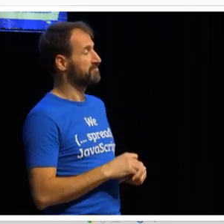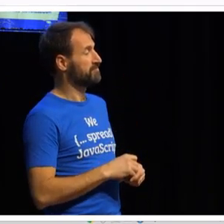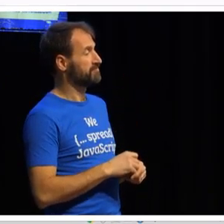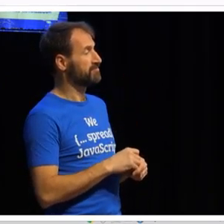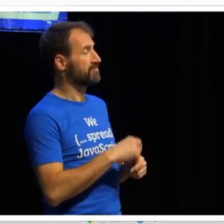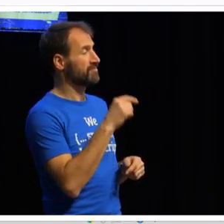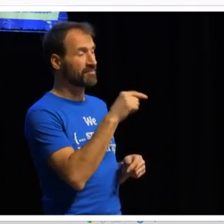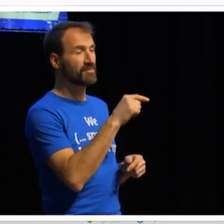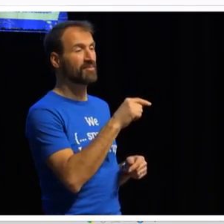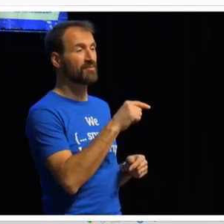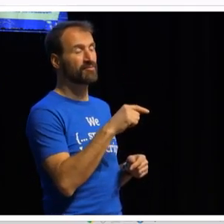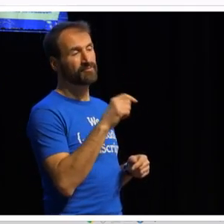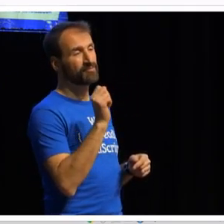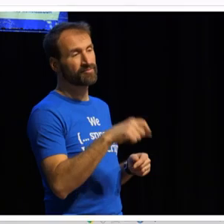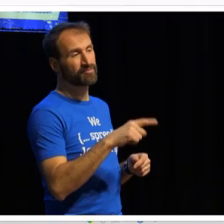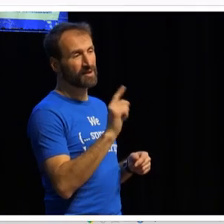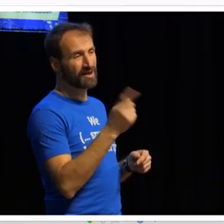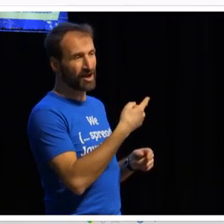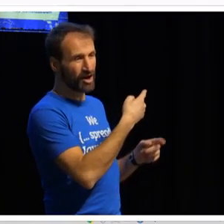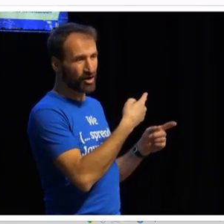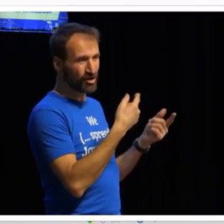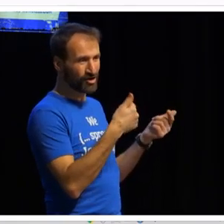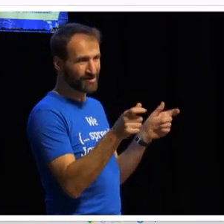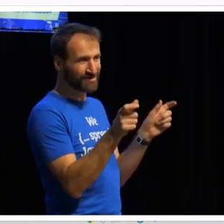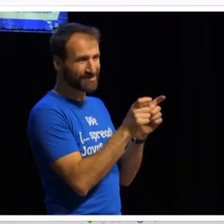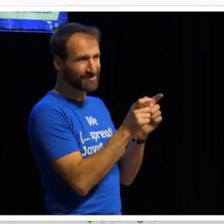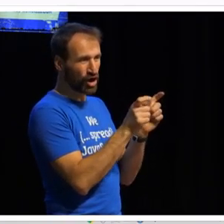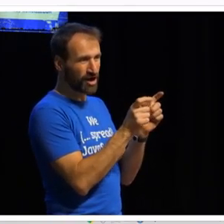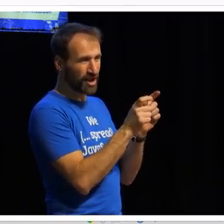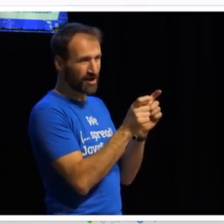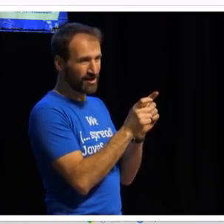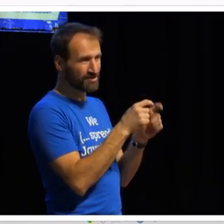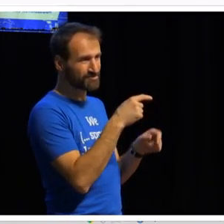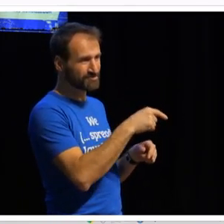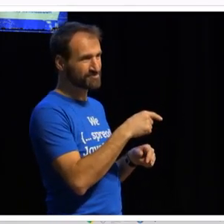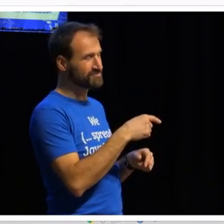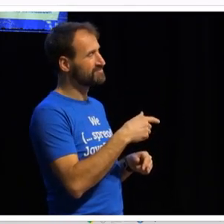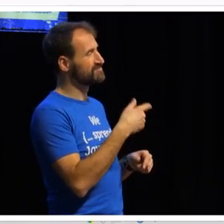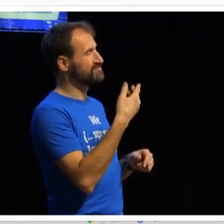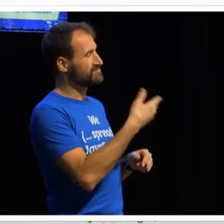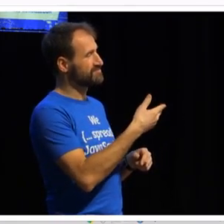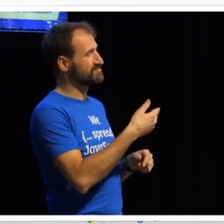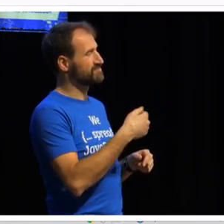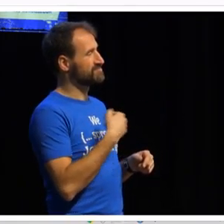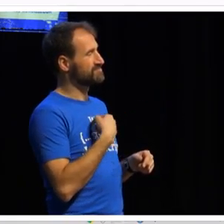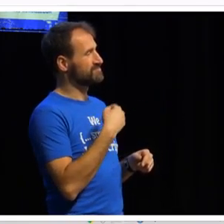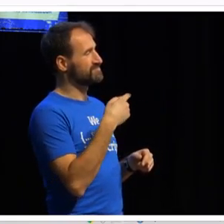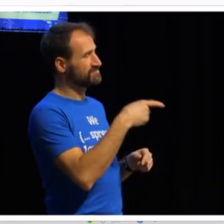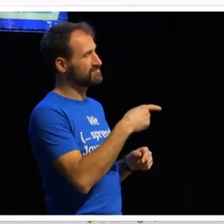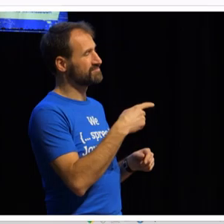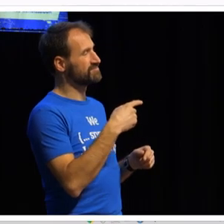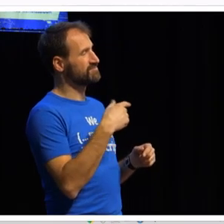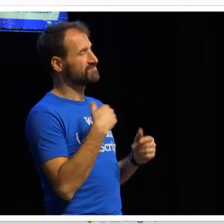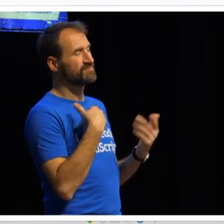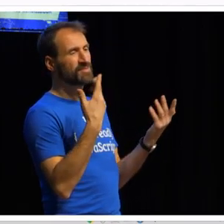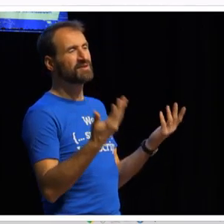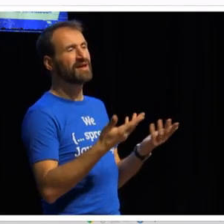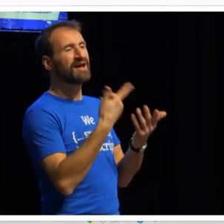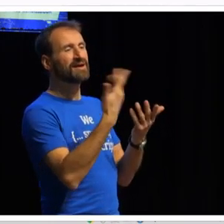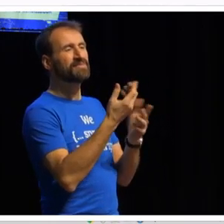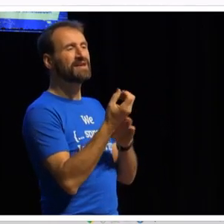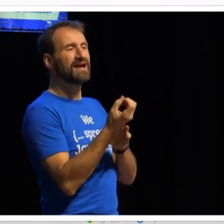We can use something like setInterval to make that happen in the background. Now, it isn't itself multitasking, but like Node, it's